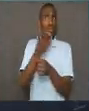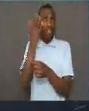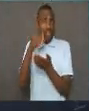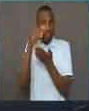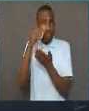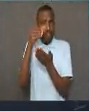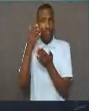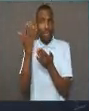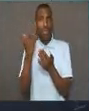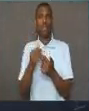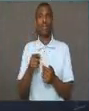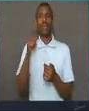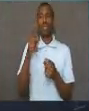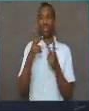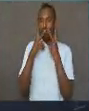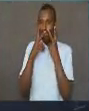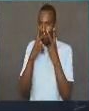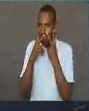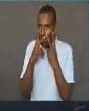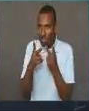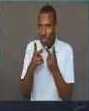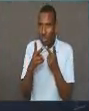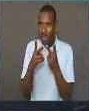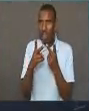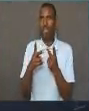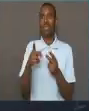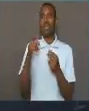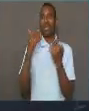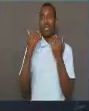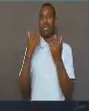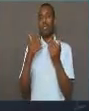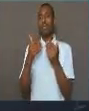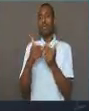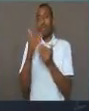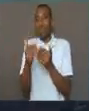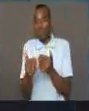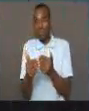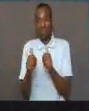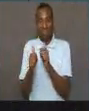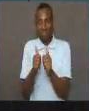studied by looking at the following examples.